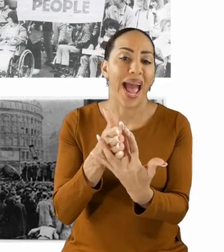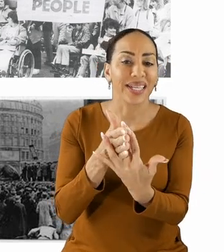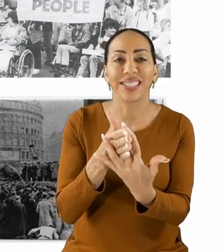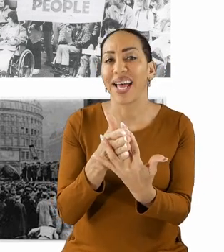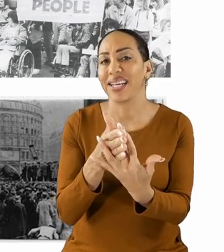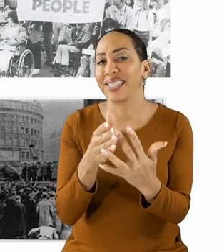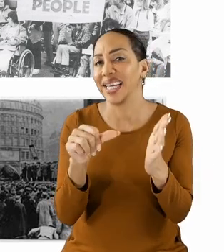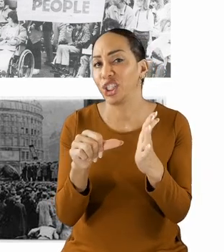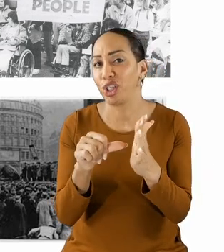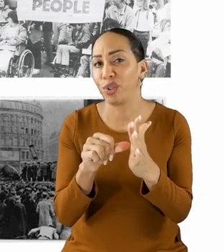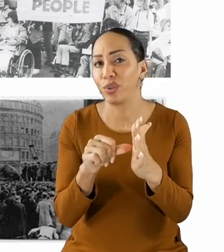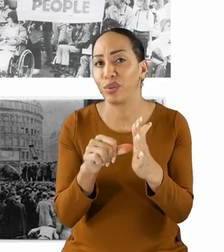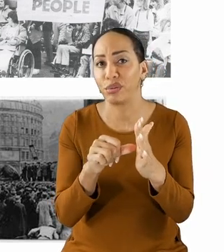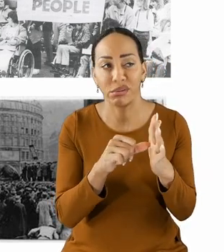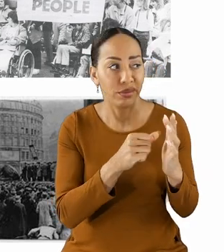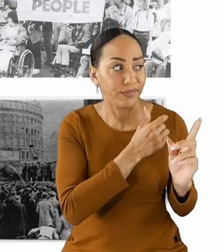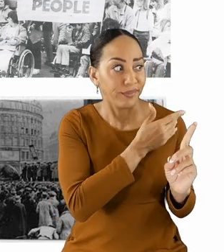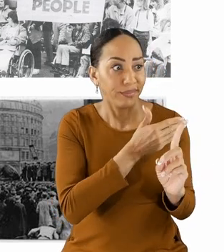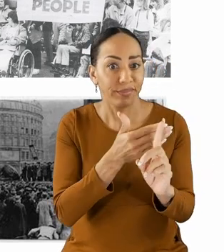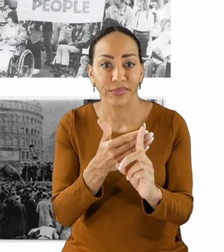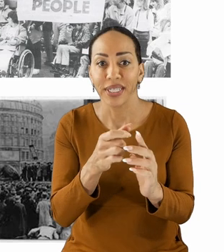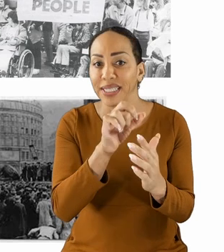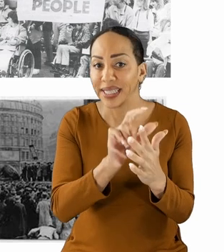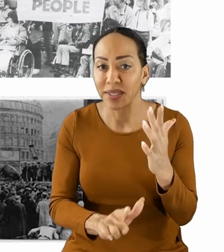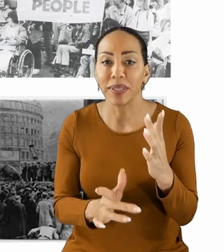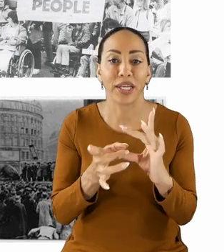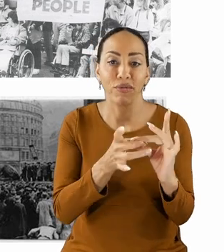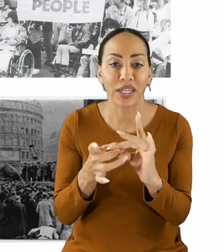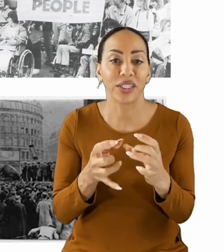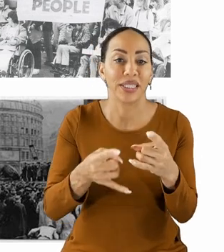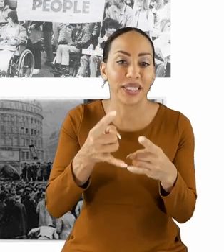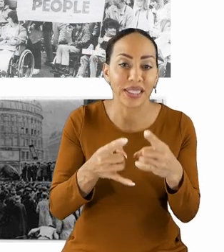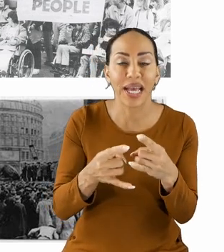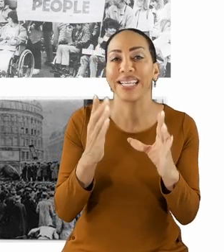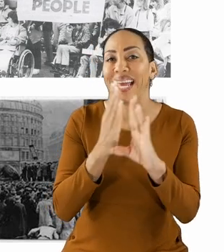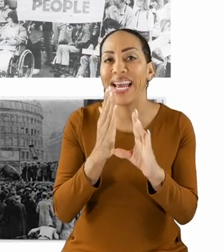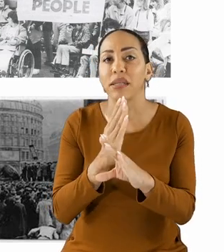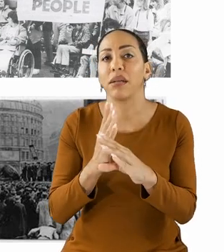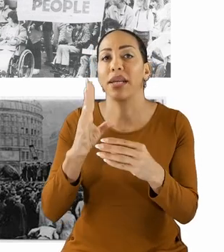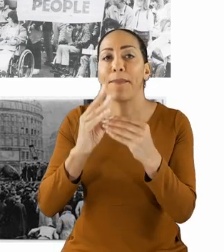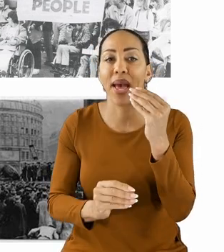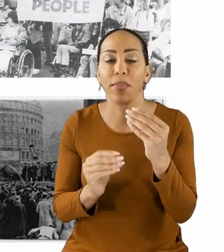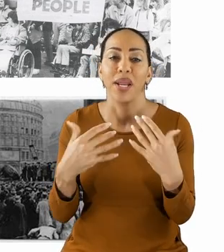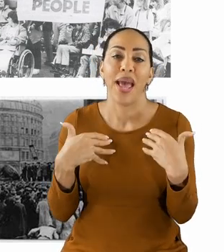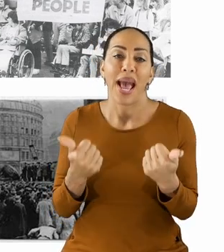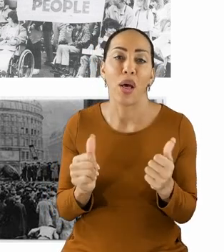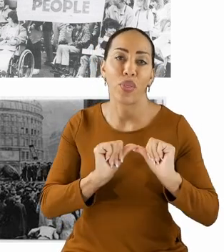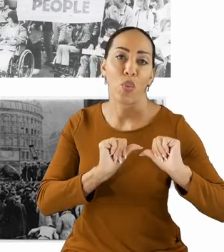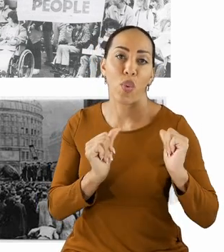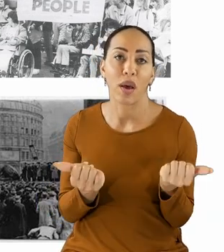music, leadership, access issues, how far we come, disability relationships and sex,